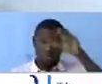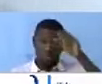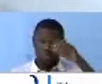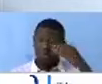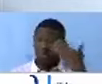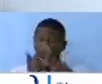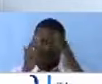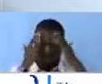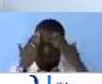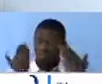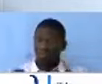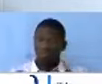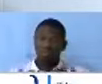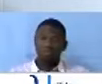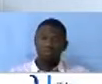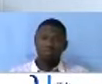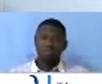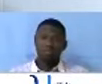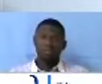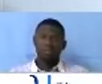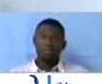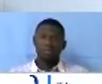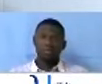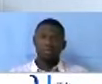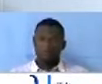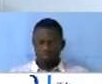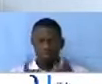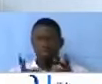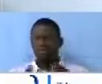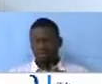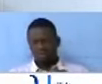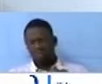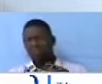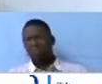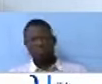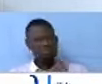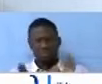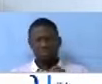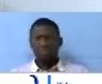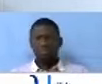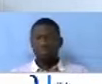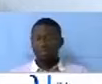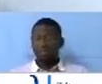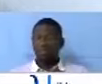Let it be. These are one of the commandments I have. Let it be.